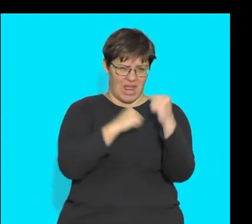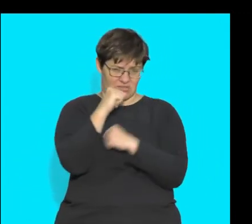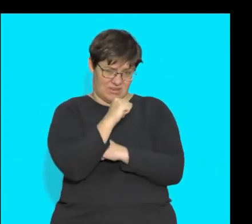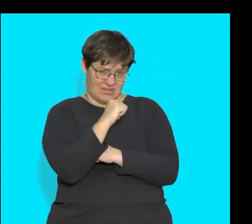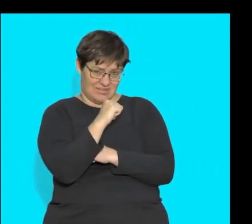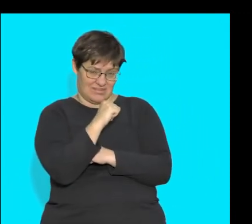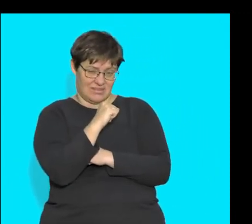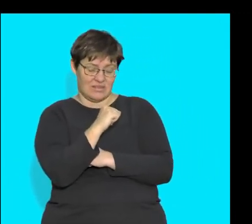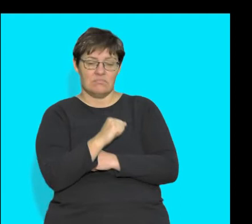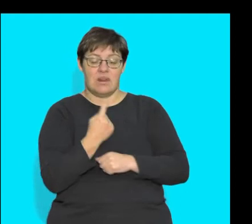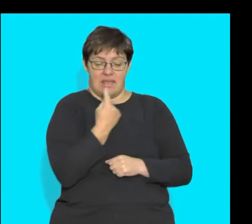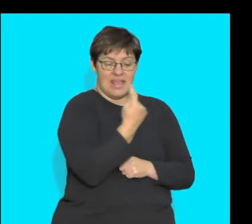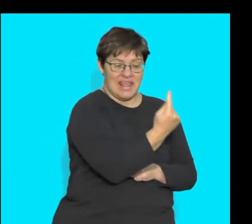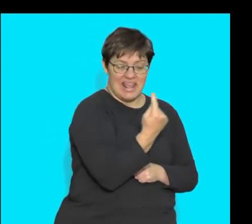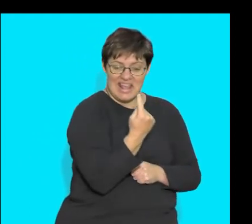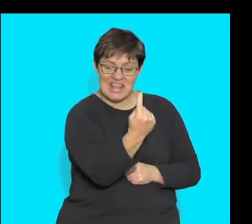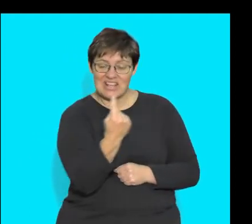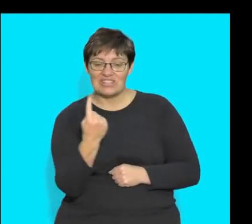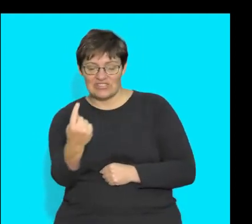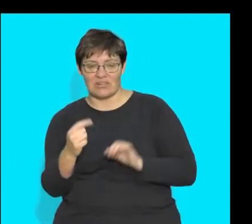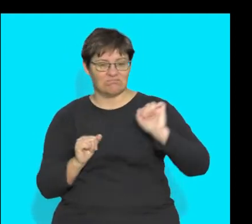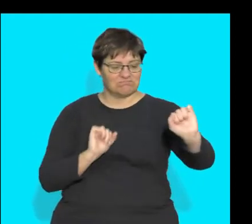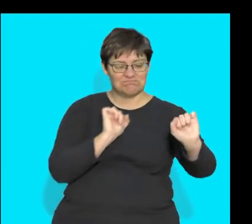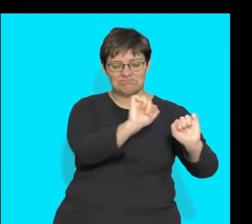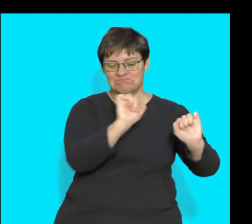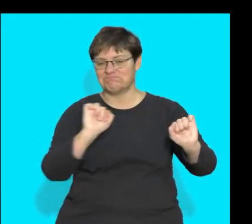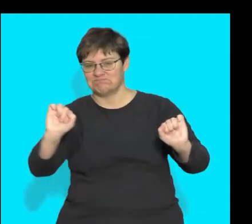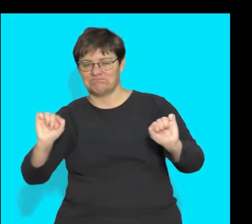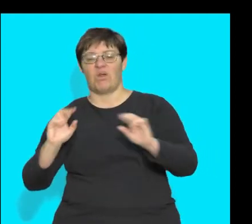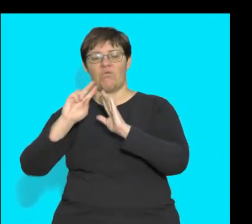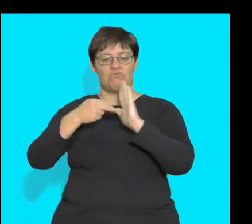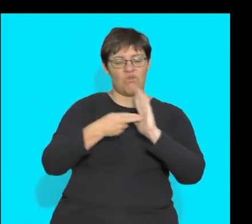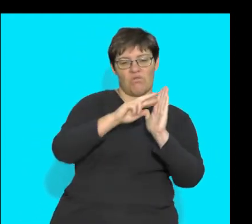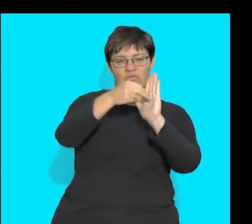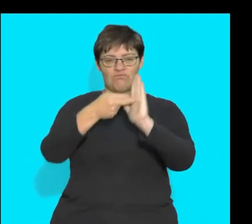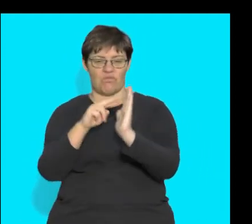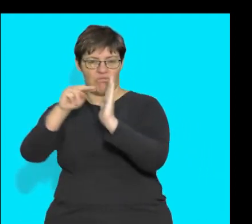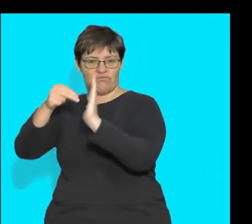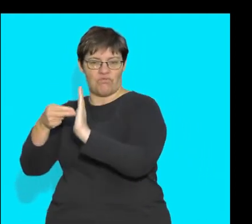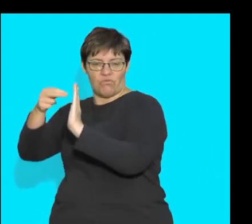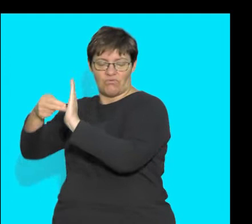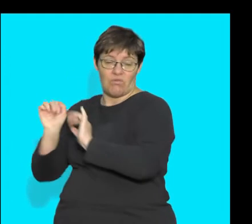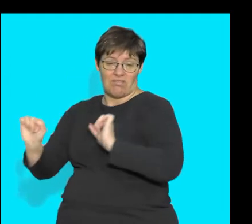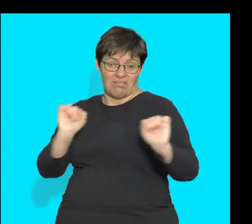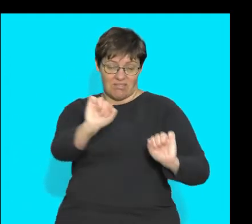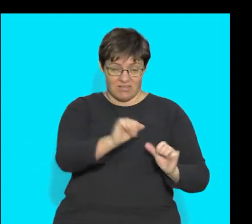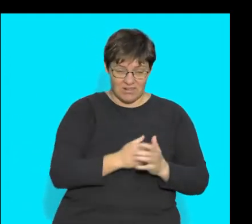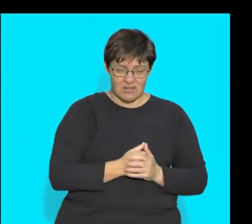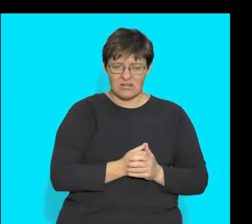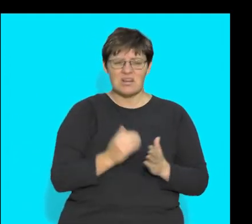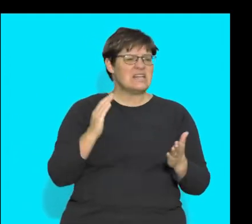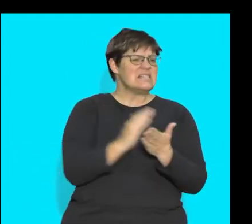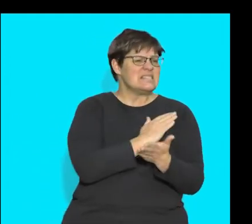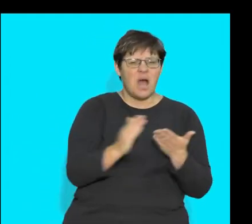by that? Is they each have their own function. Right now, you might find that